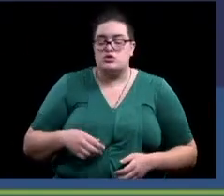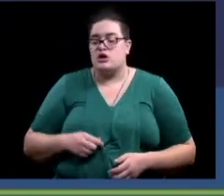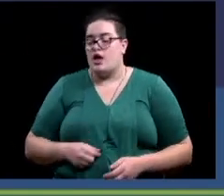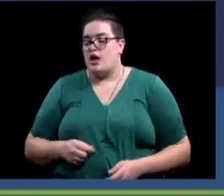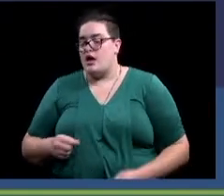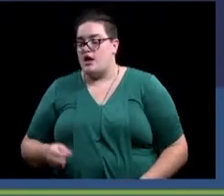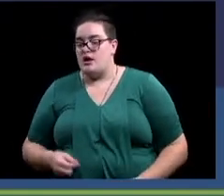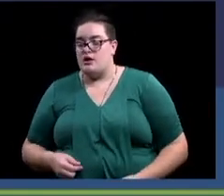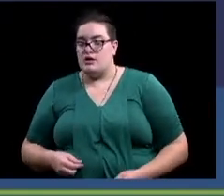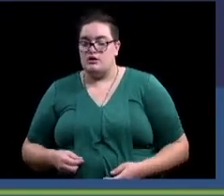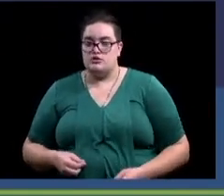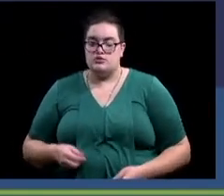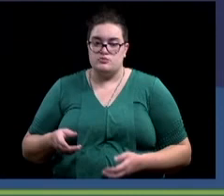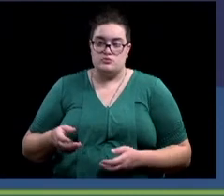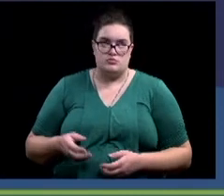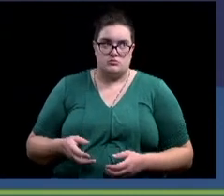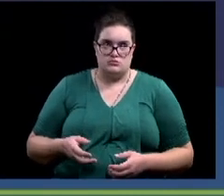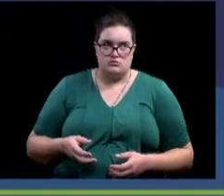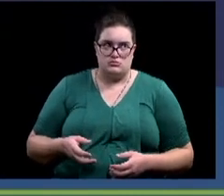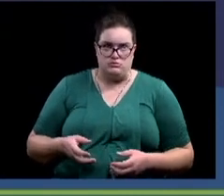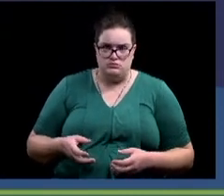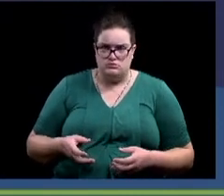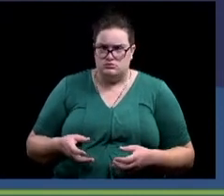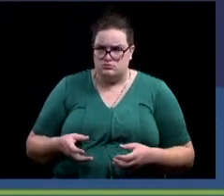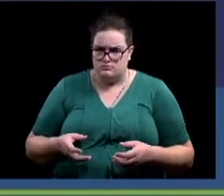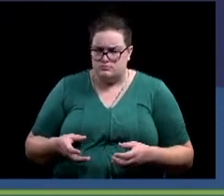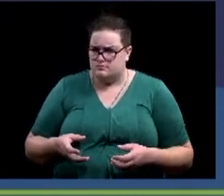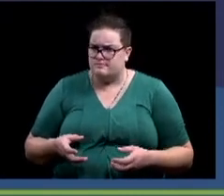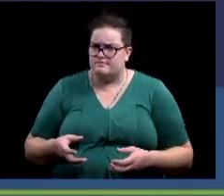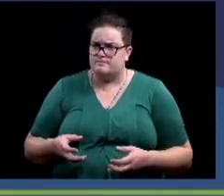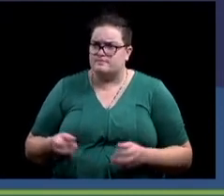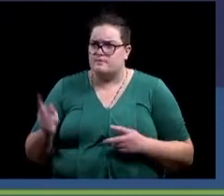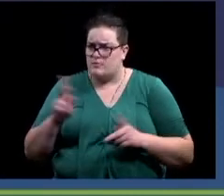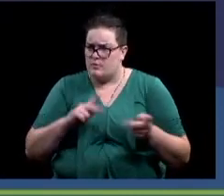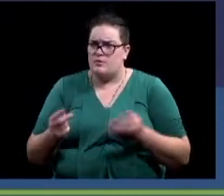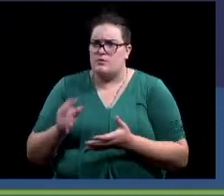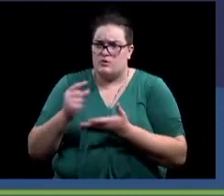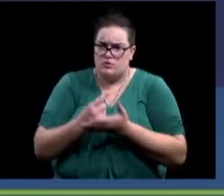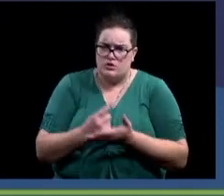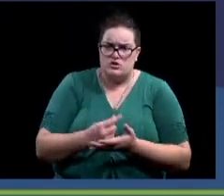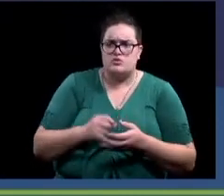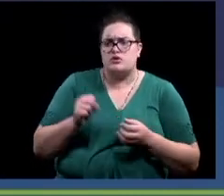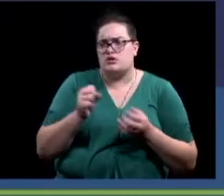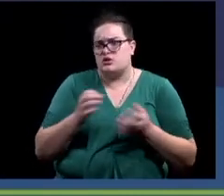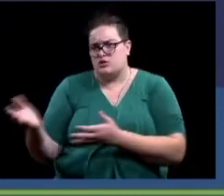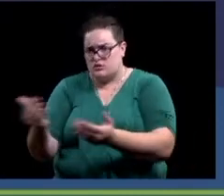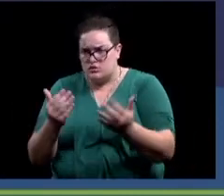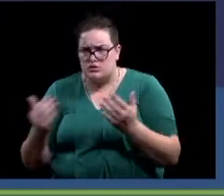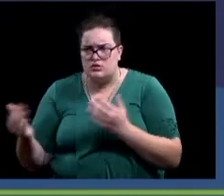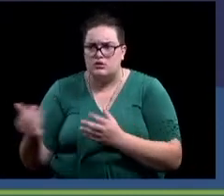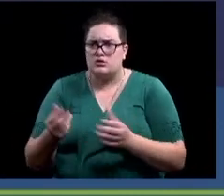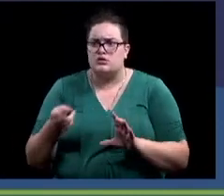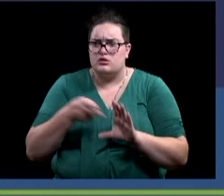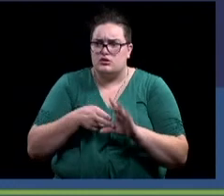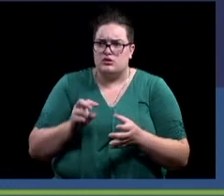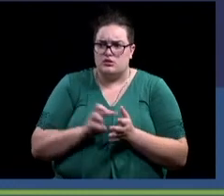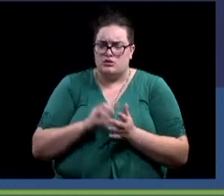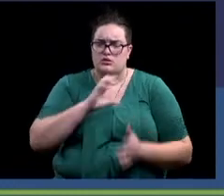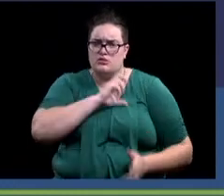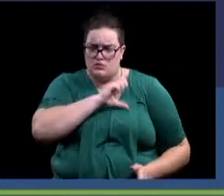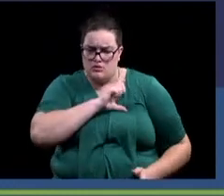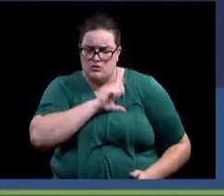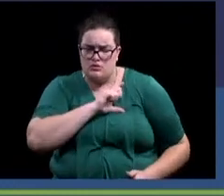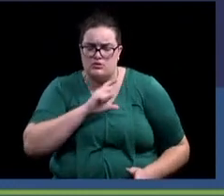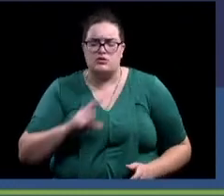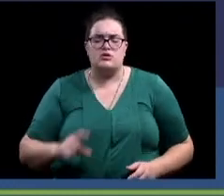graduating college, and for them to join Waco PD, I think that speaks volumes. And so I really just want to say thank you for your